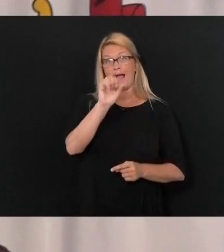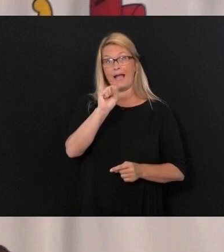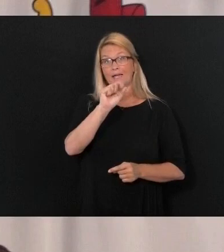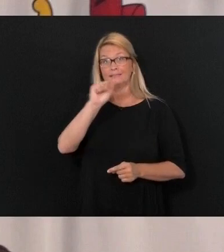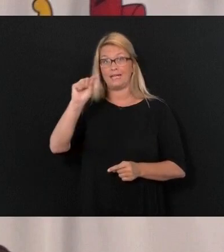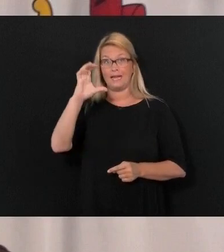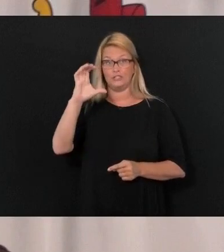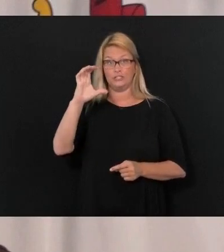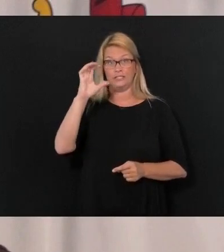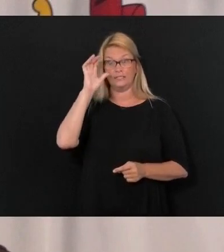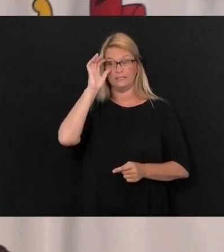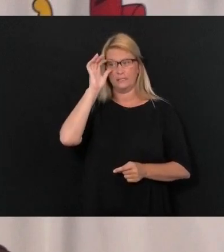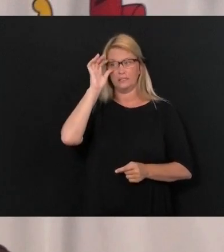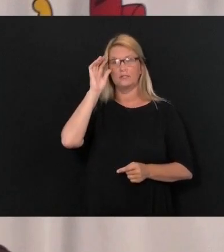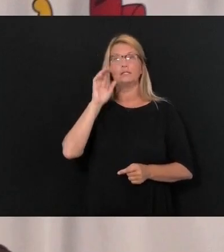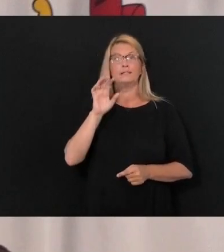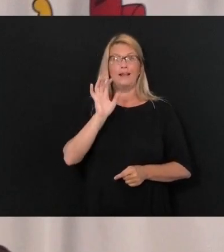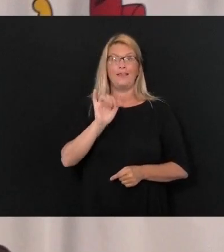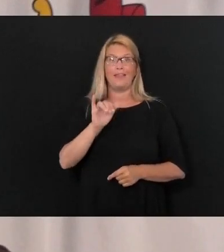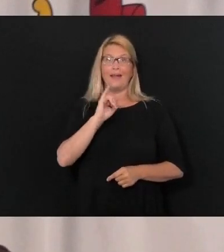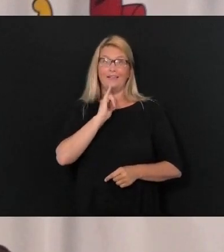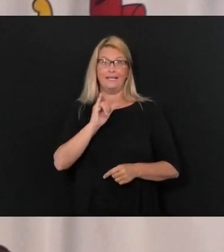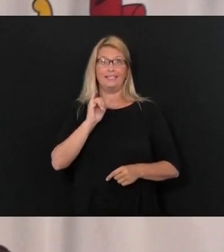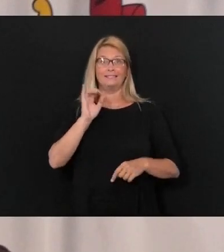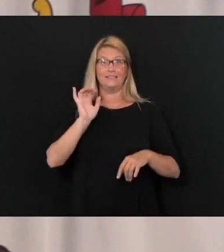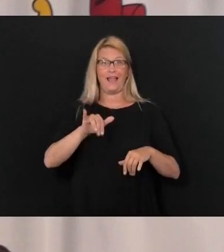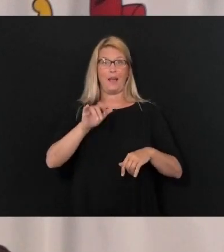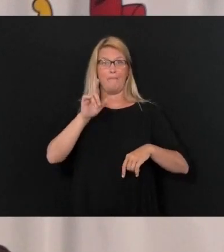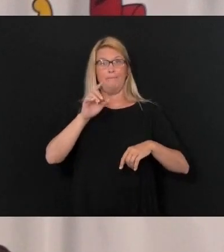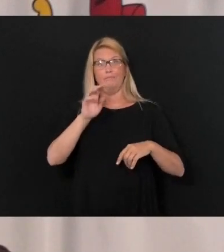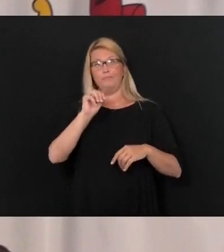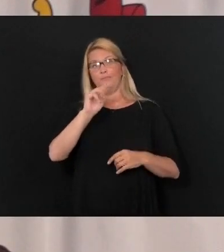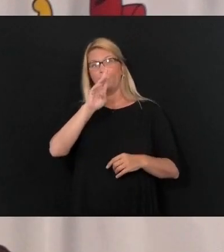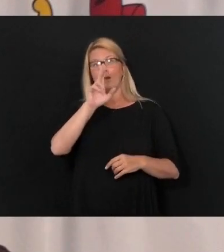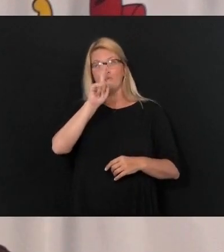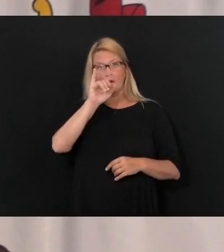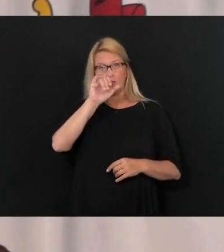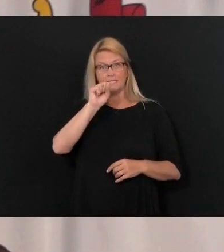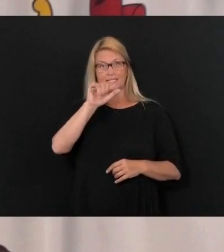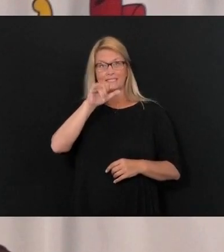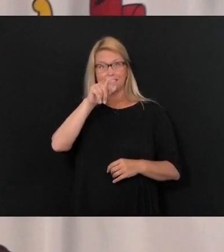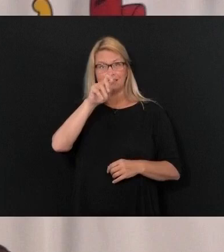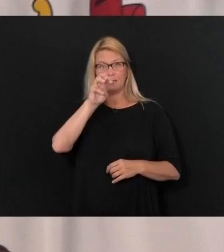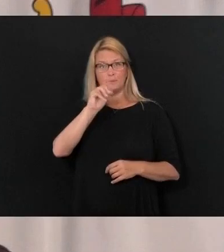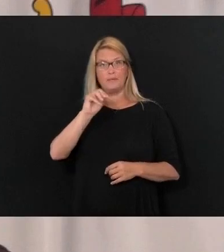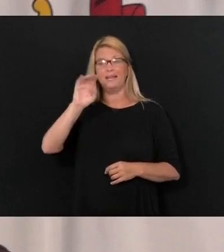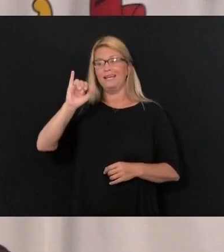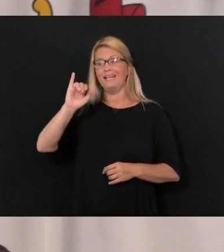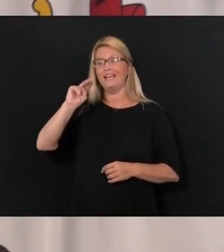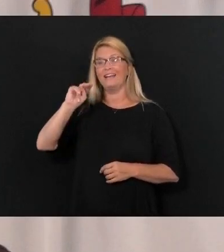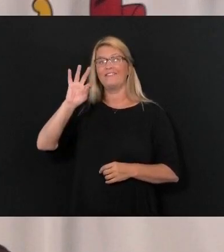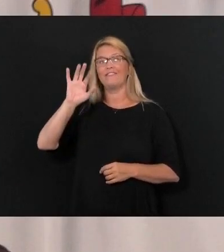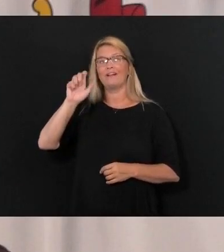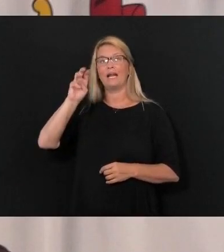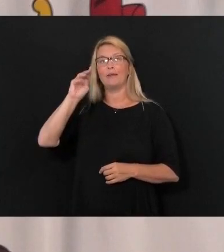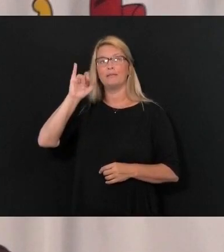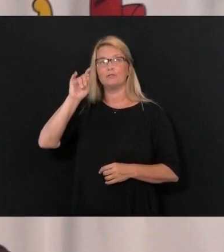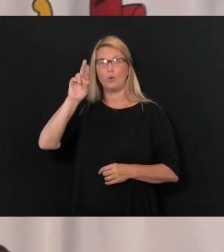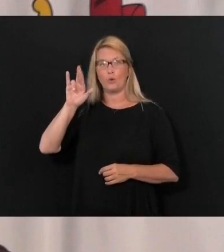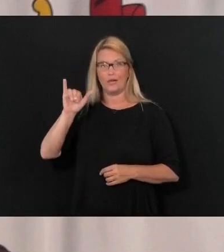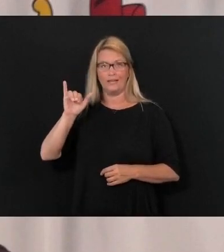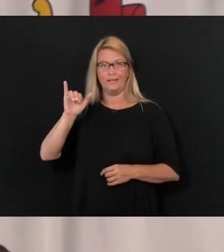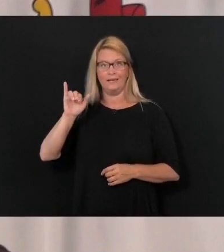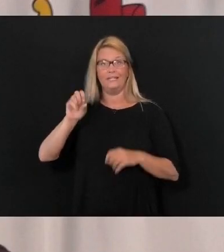MIS-C, which is a multi-system inflammatory syndrome in children. And, you know,